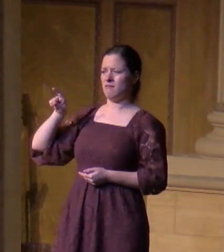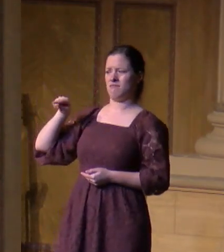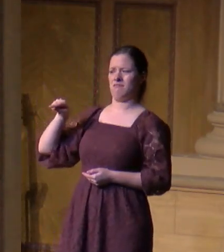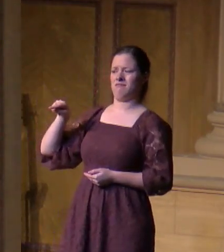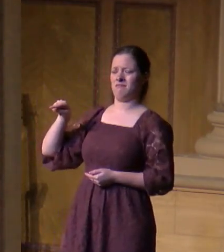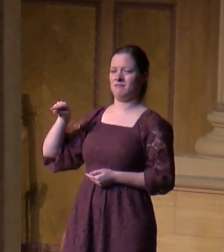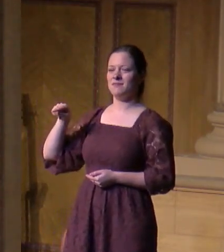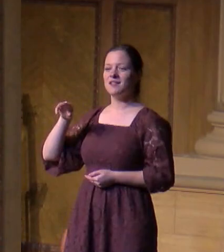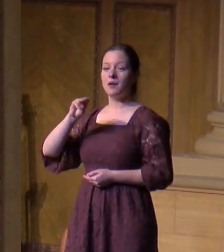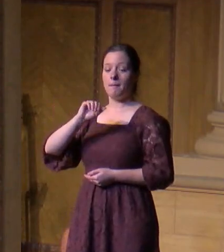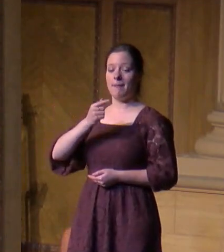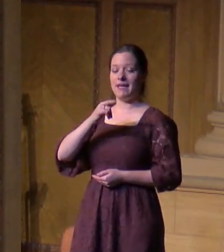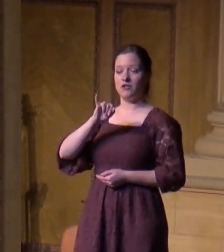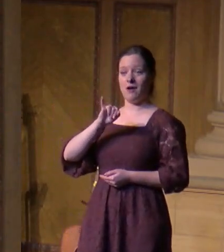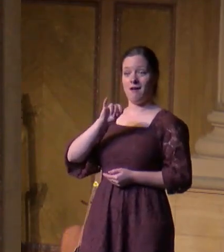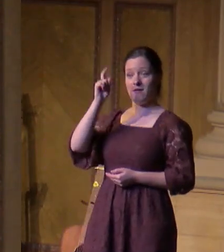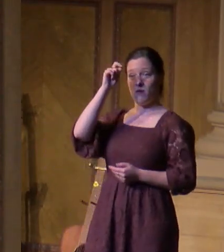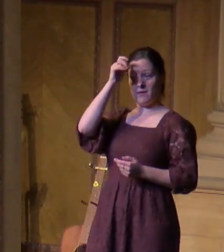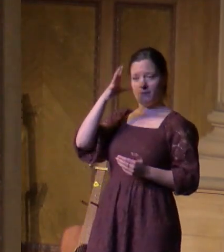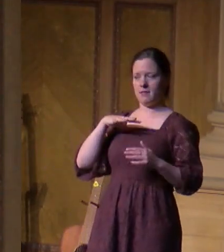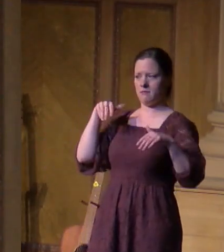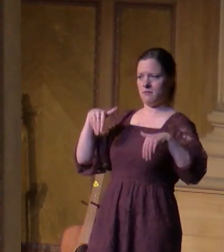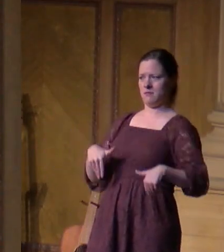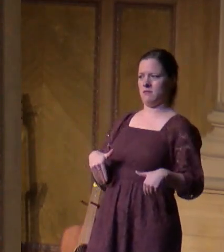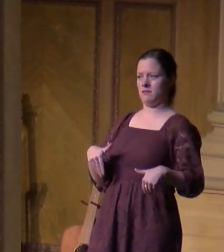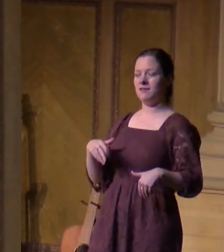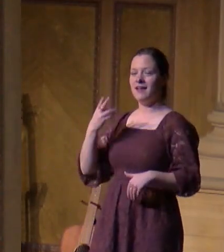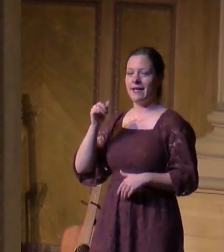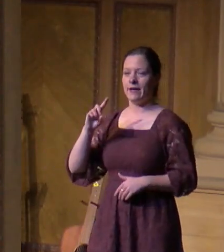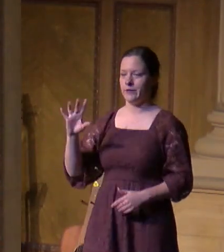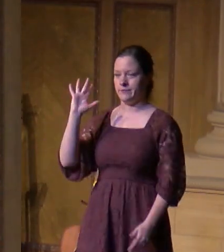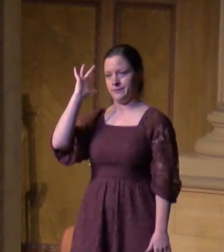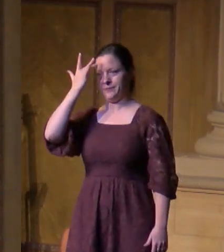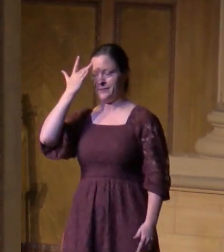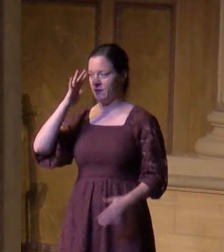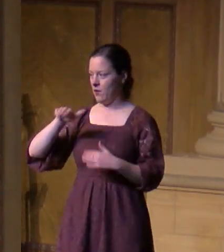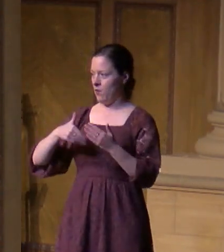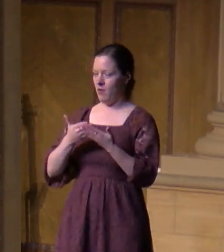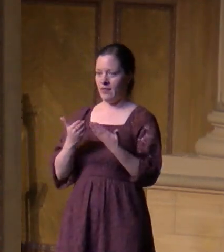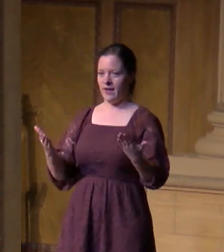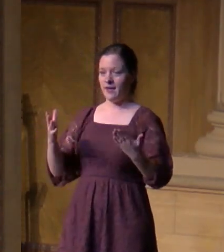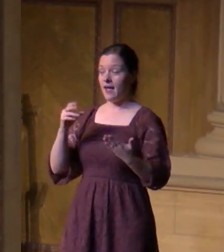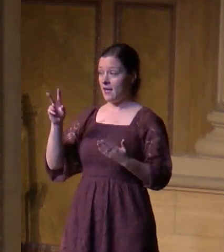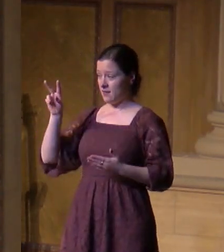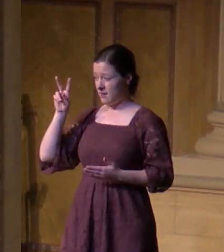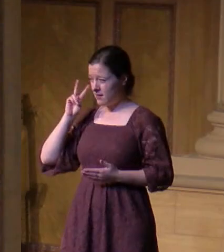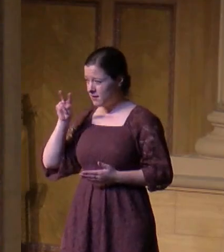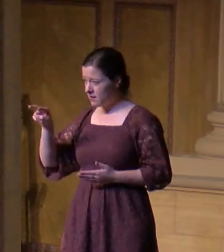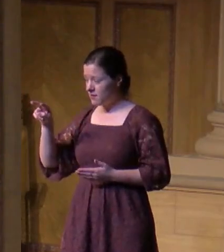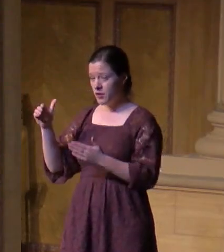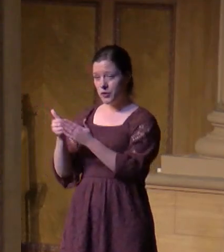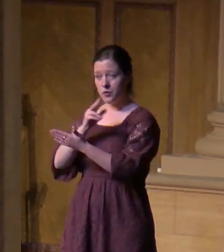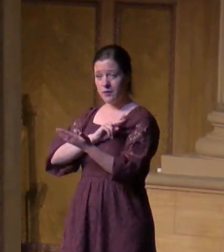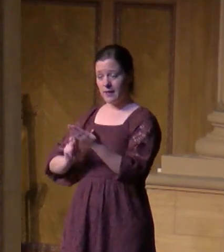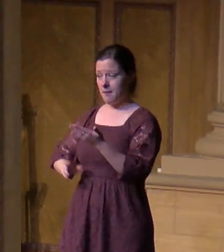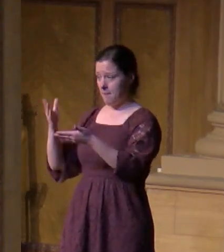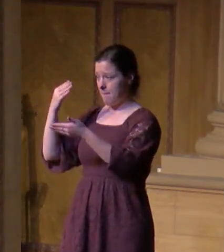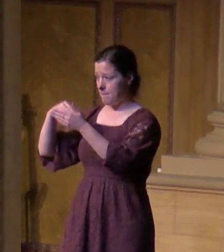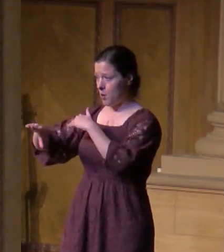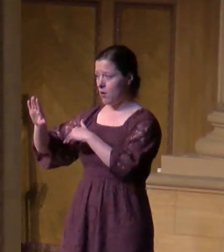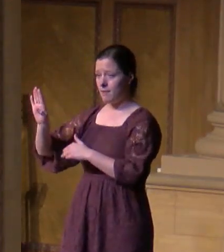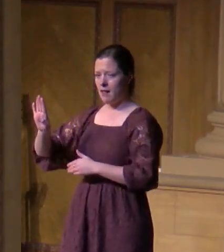magi are pretty surprised but Herod is just ticked at this whole thing and even hearing that a new king would be born in Bethlehem would